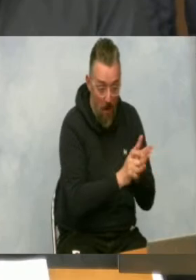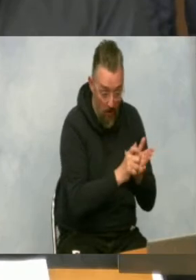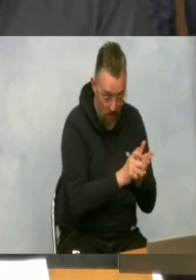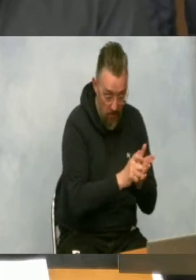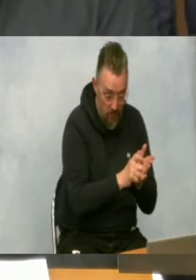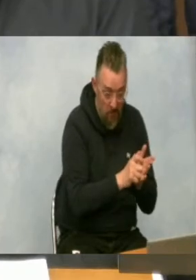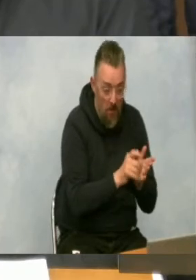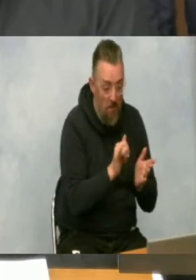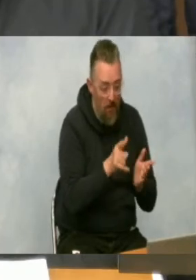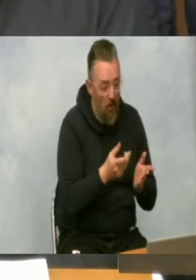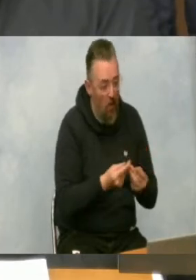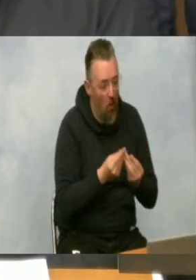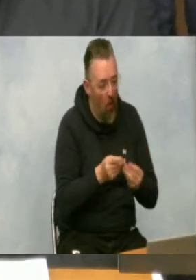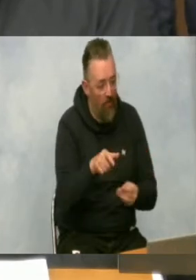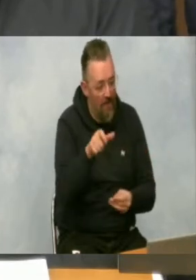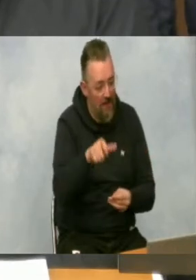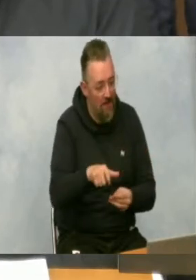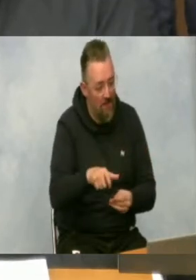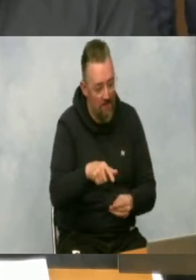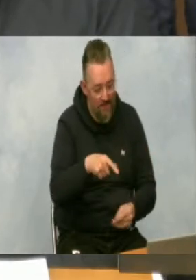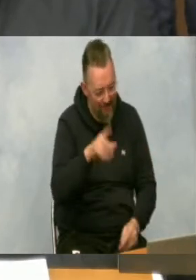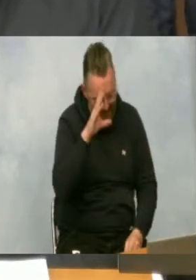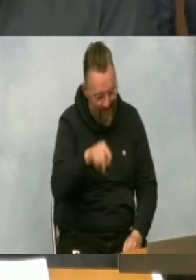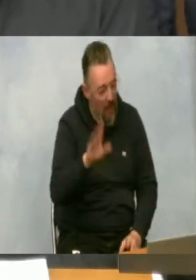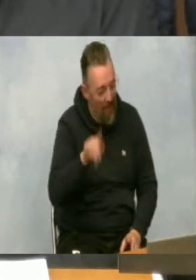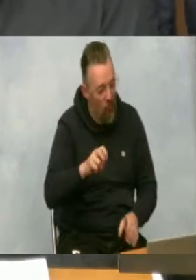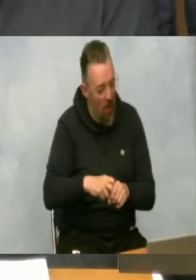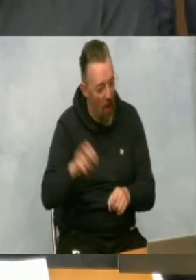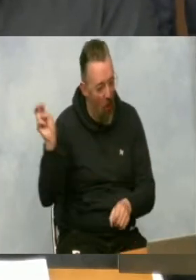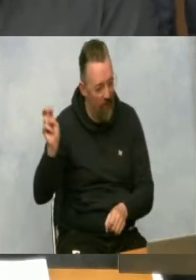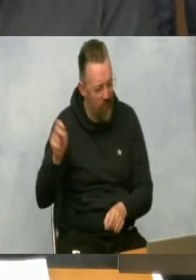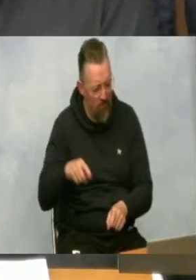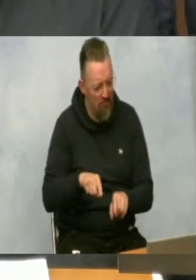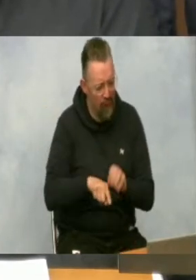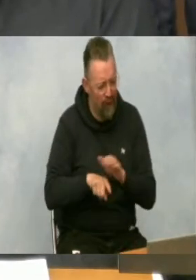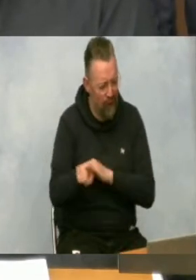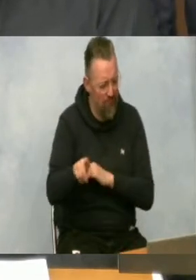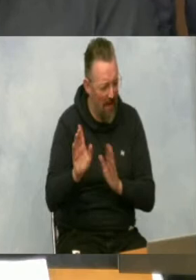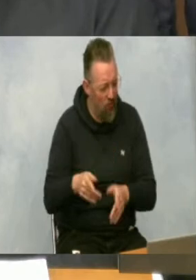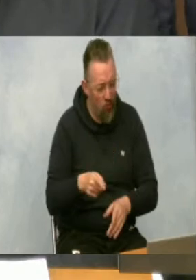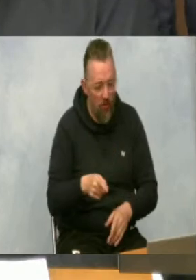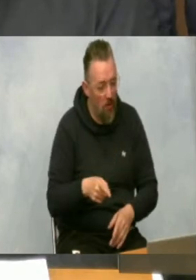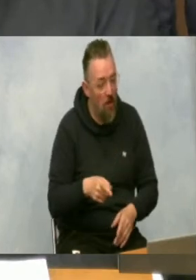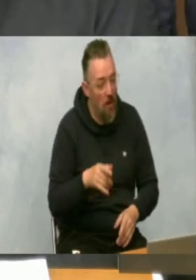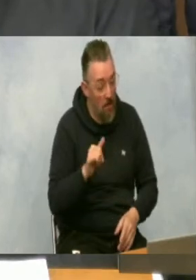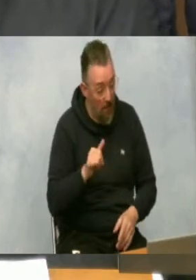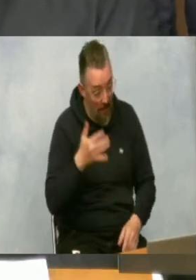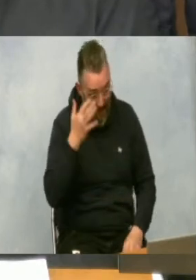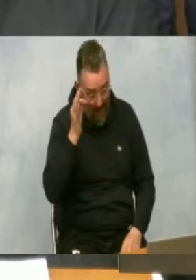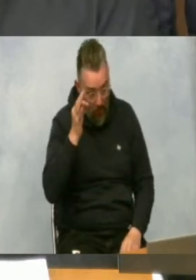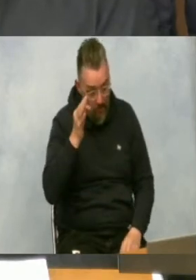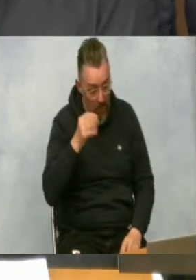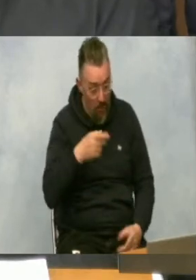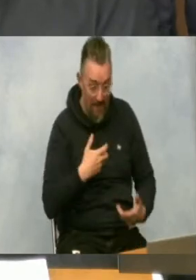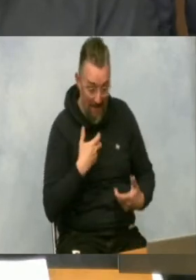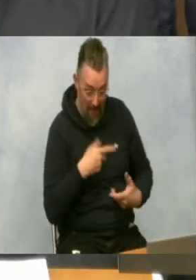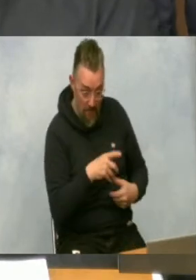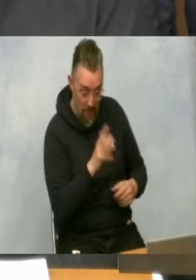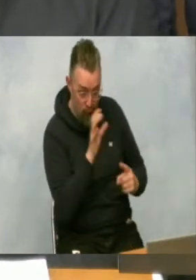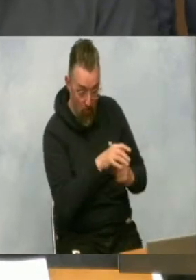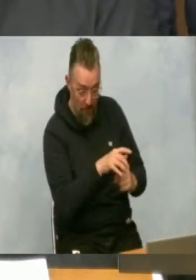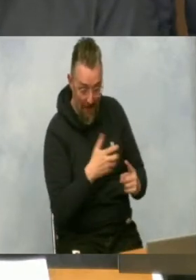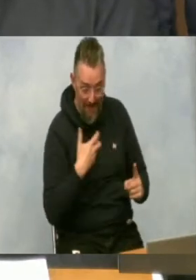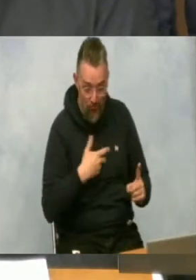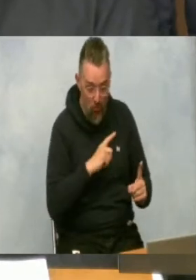offered a notice to quit. So, and especially in situations where the council may very well have an interest in that property